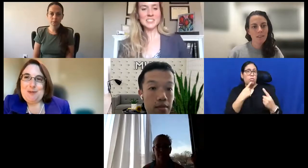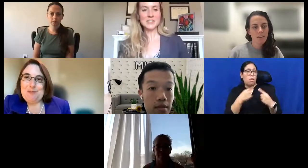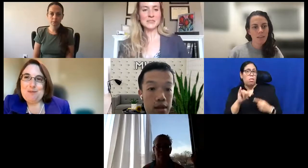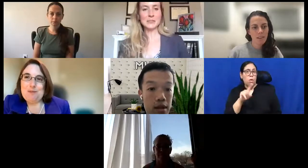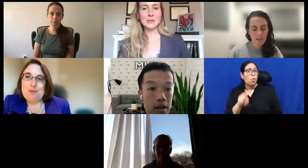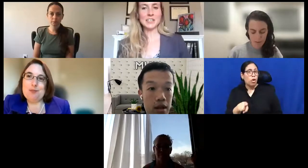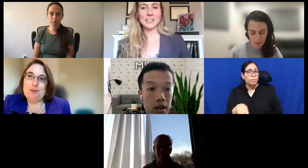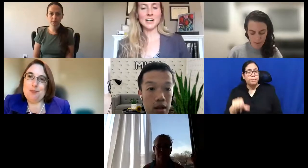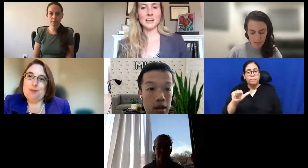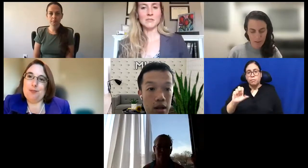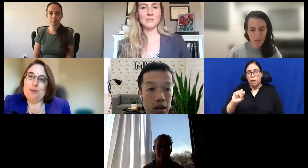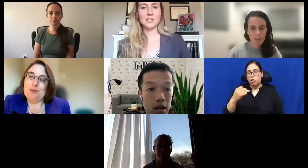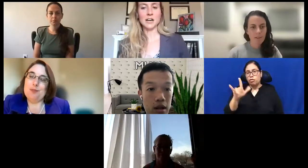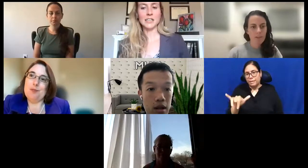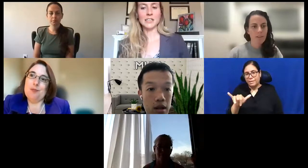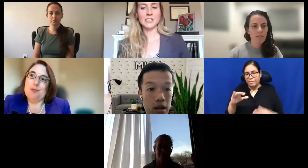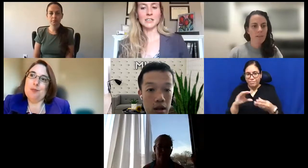Okay, well, I'll dive in real quick.